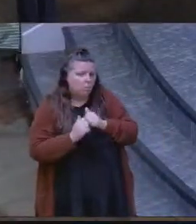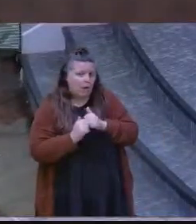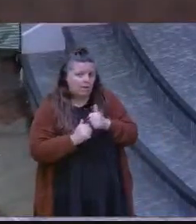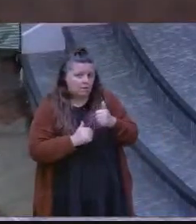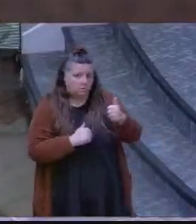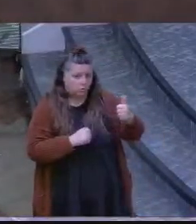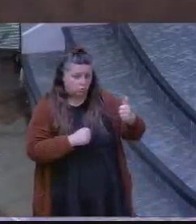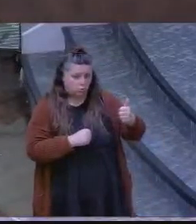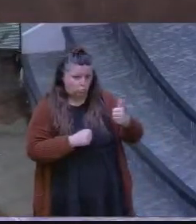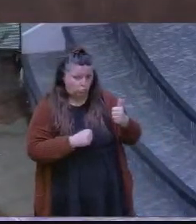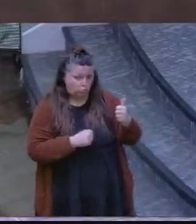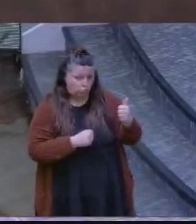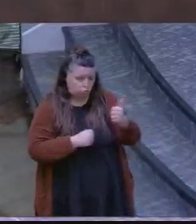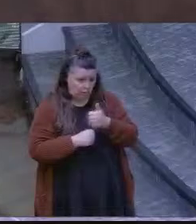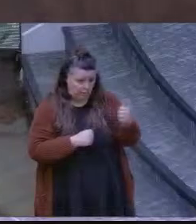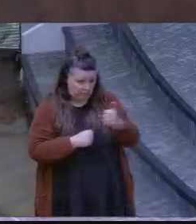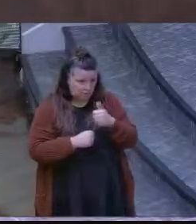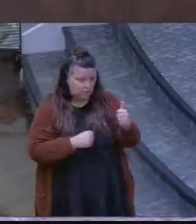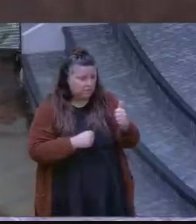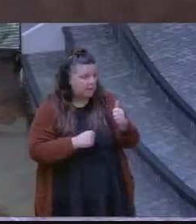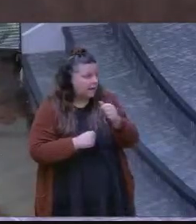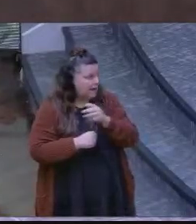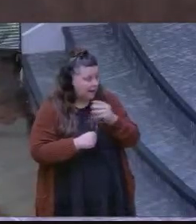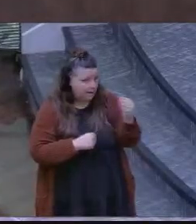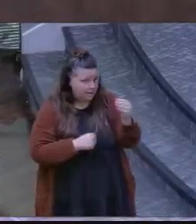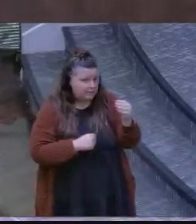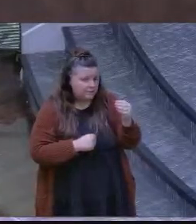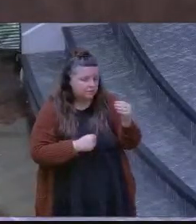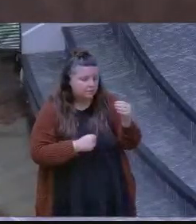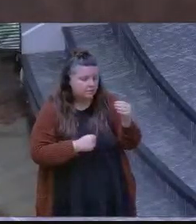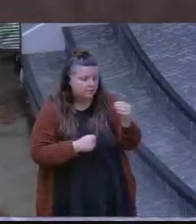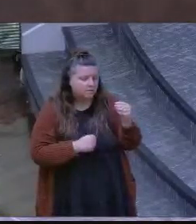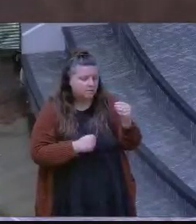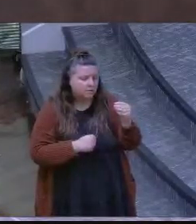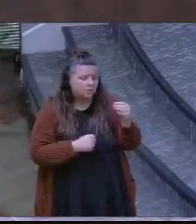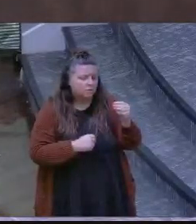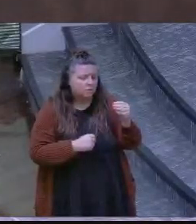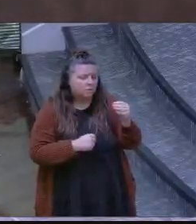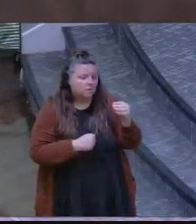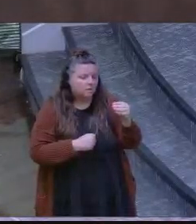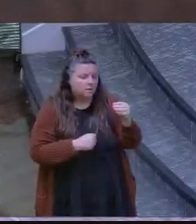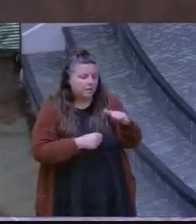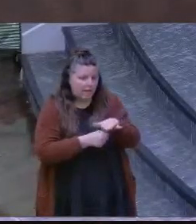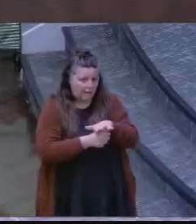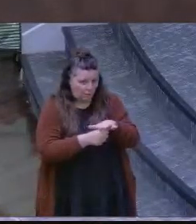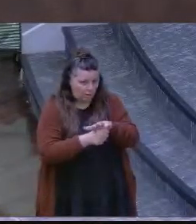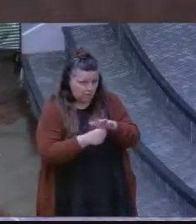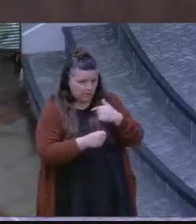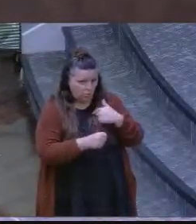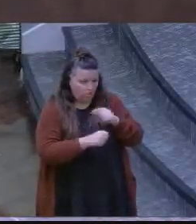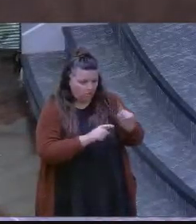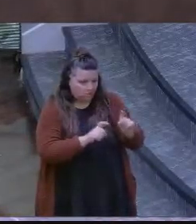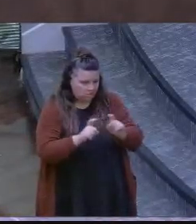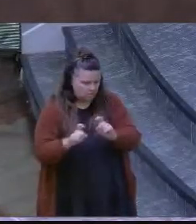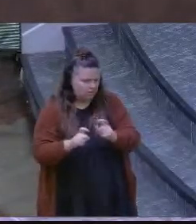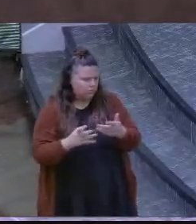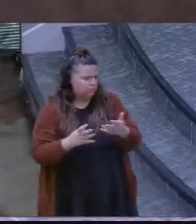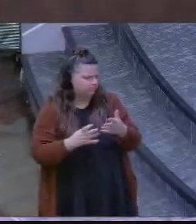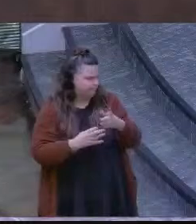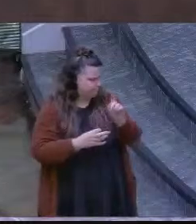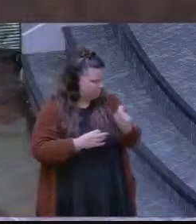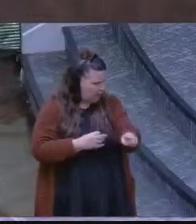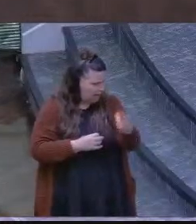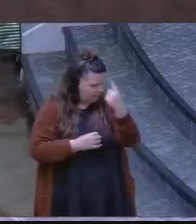transportation and with like the areas that will be tested, so a couple of points of clarification.